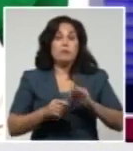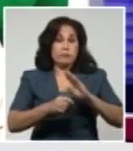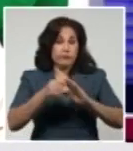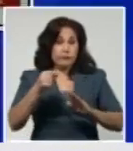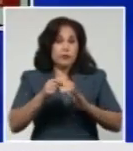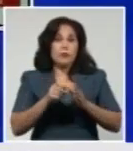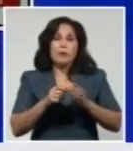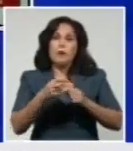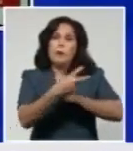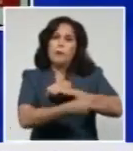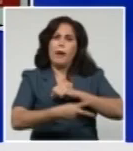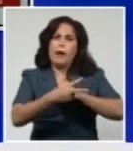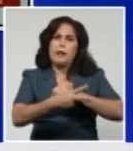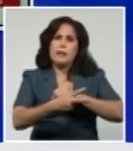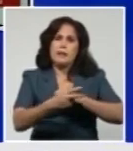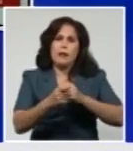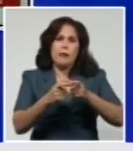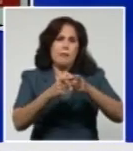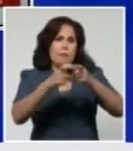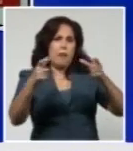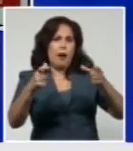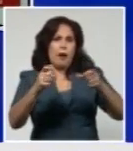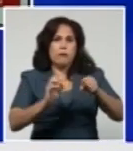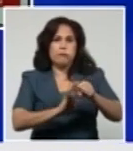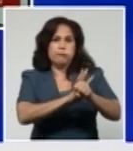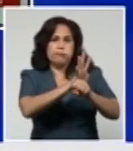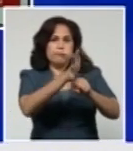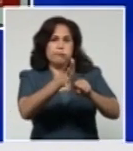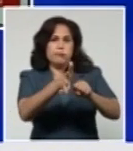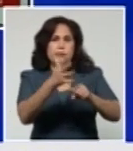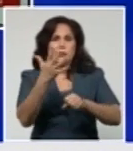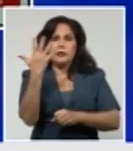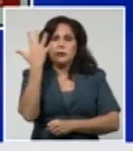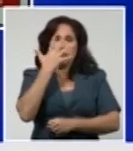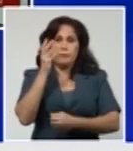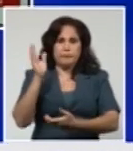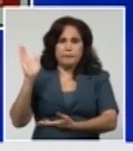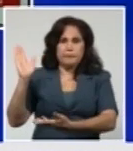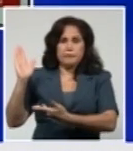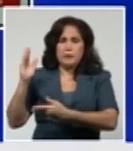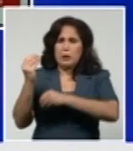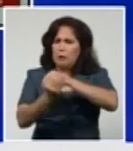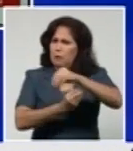of countries worst affected by the pandemic, with